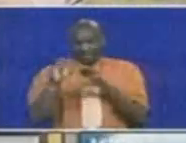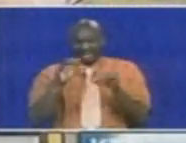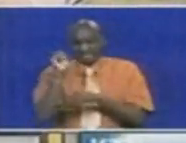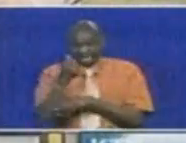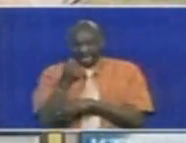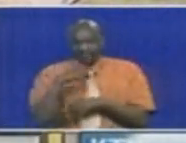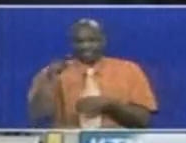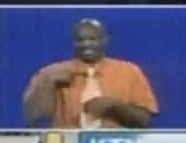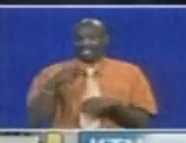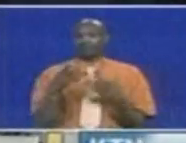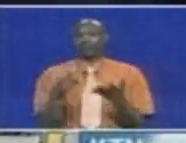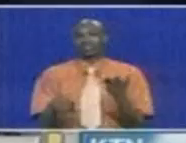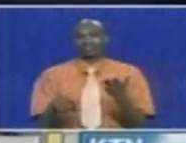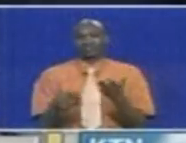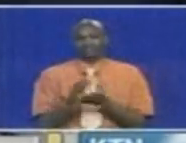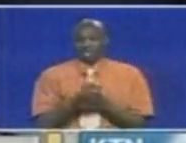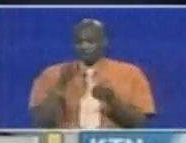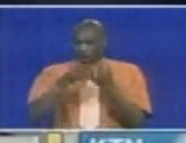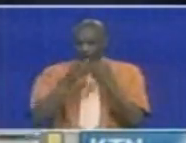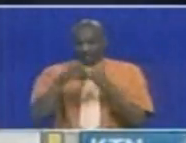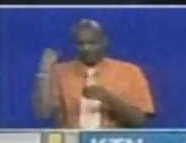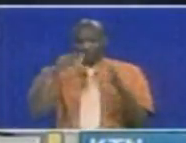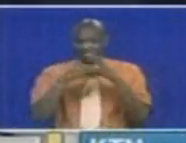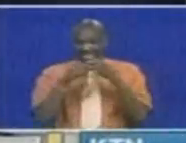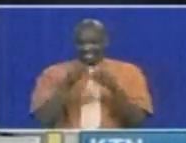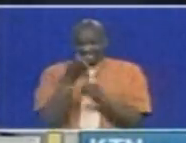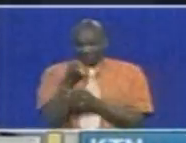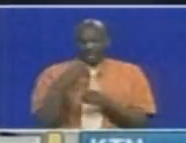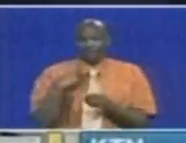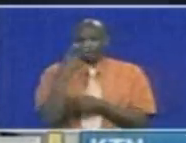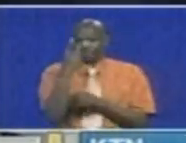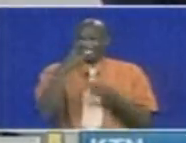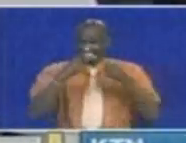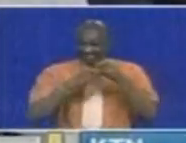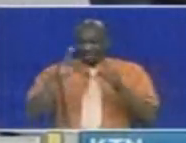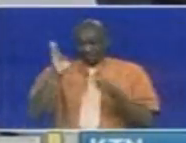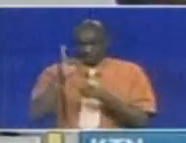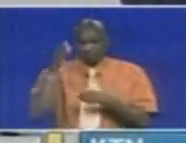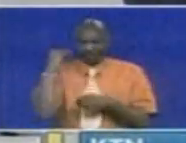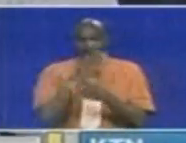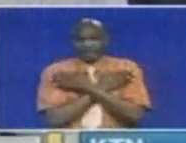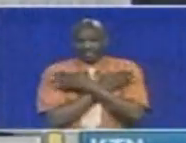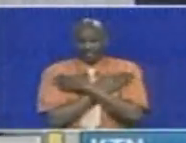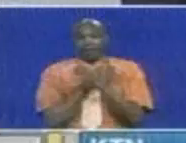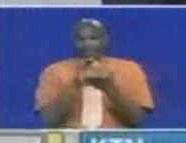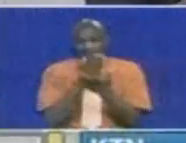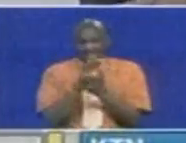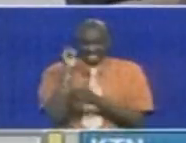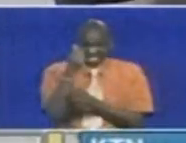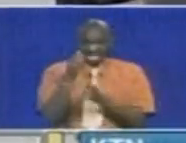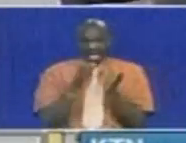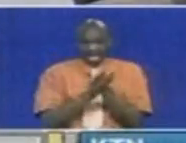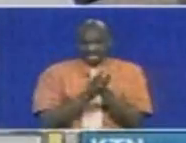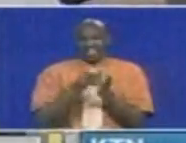is admitting otherwise. Orange Telkom was created following a 27 billion shilling partnership between the Kenya government and